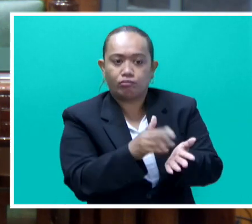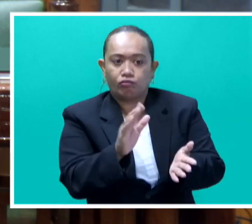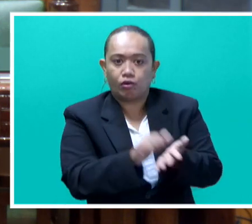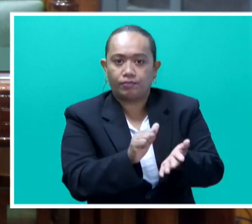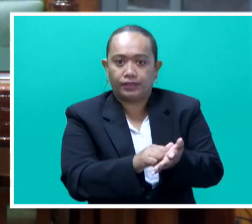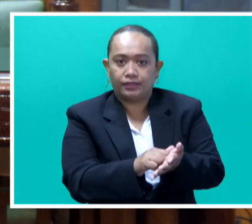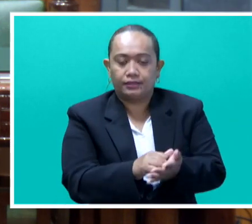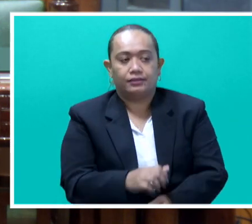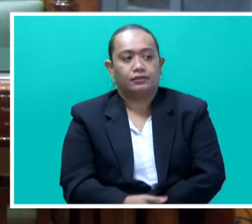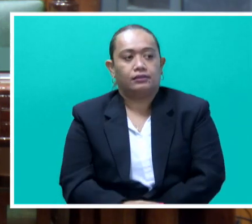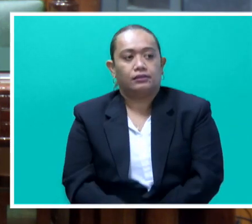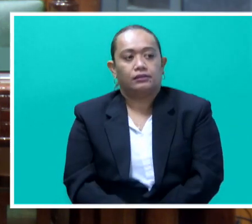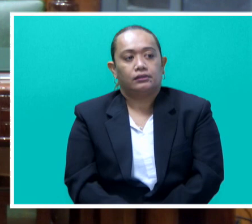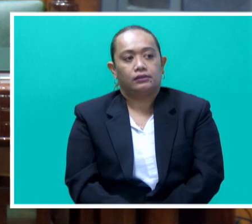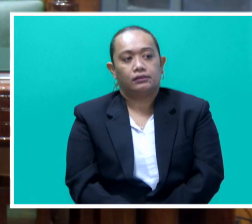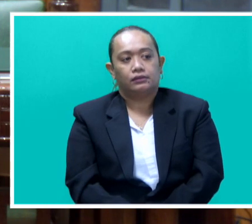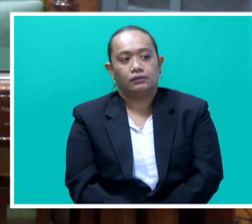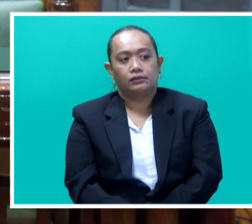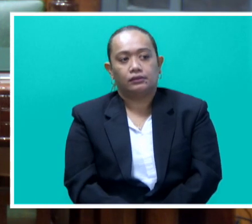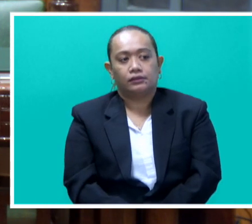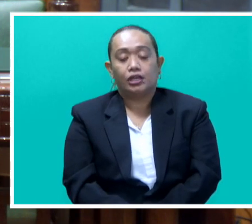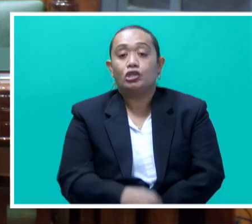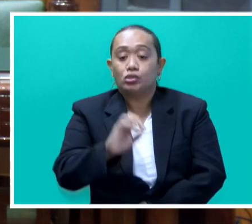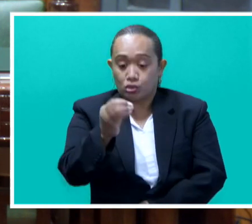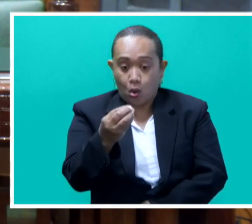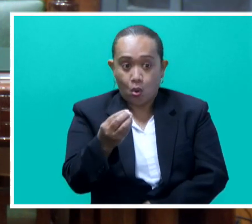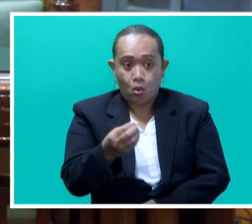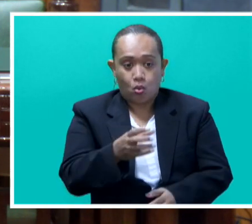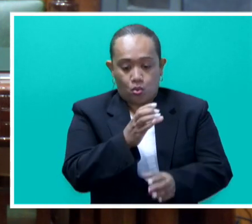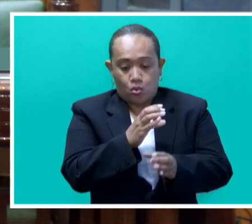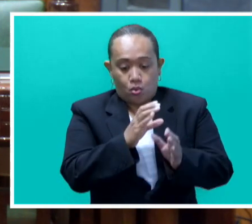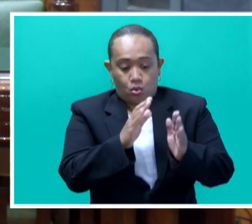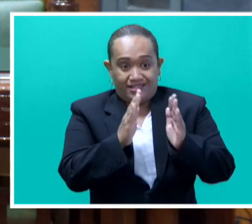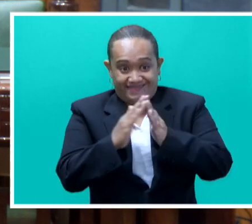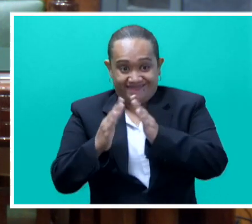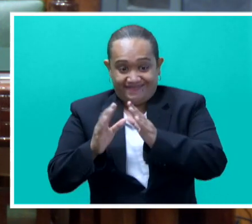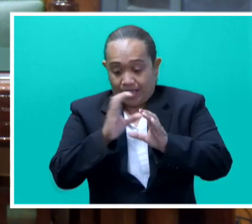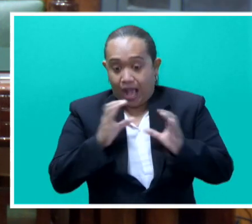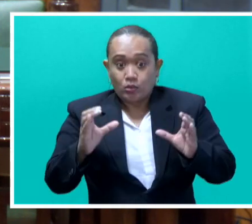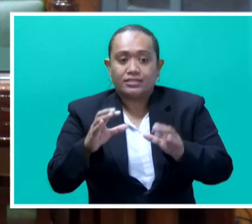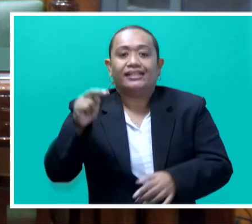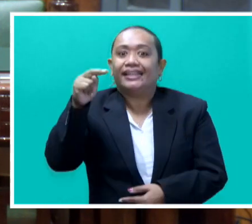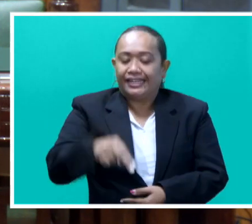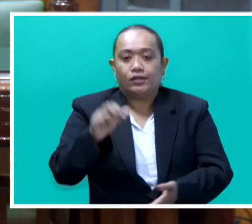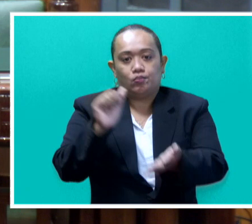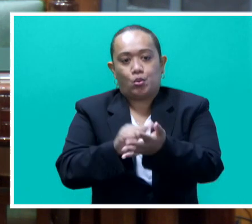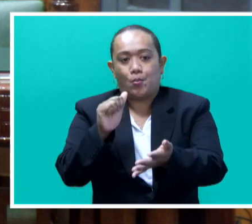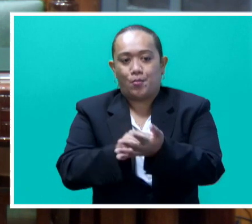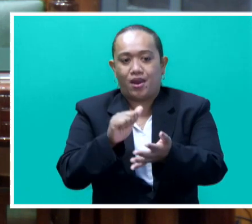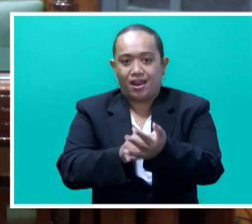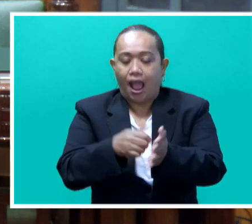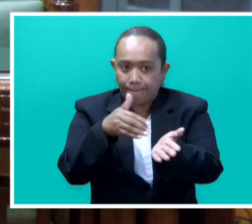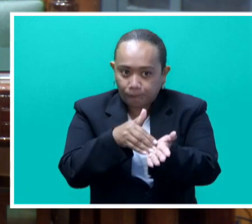therefore strengthen the support to the municipal councils to ensure that their enforcement teams are fully resourced to curb illegal